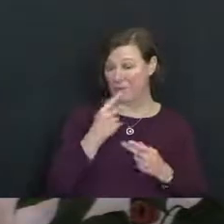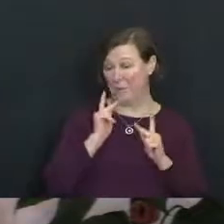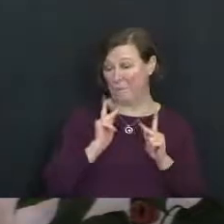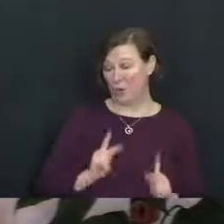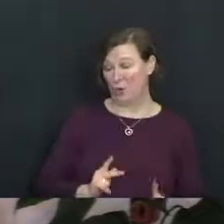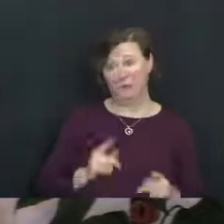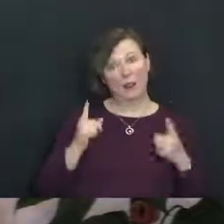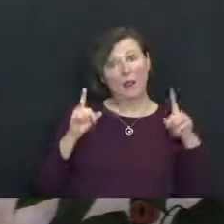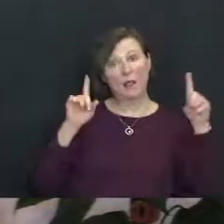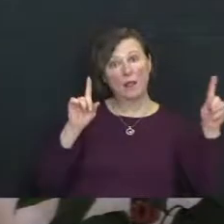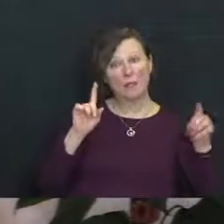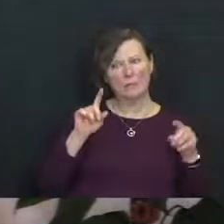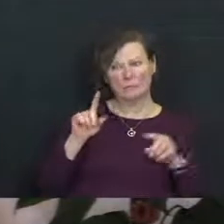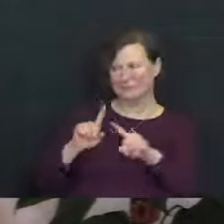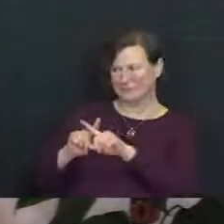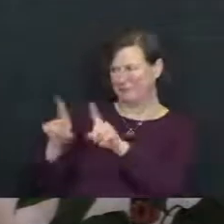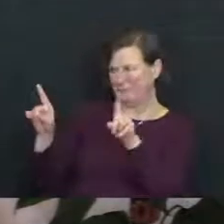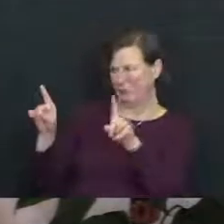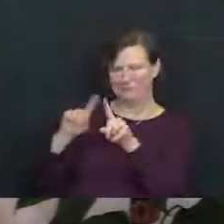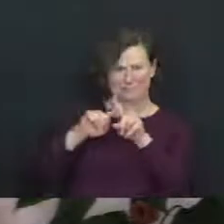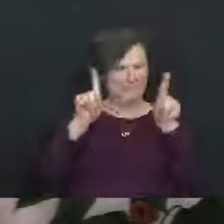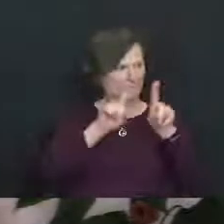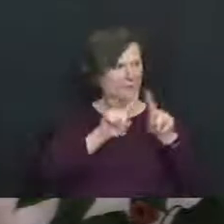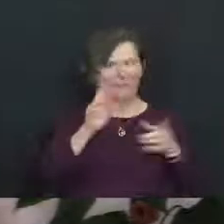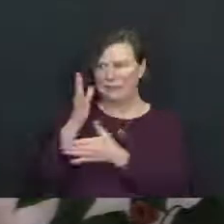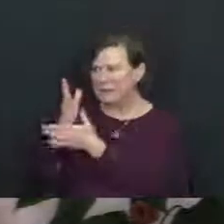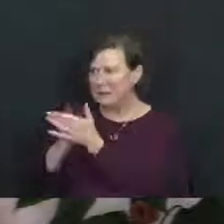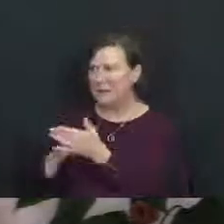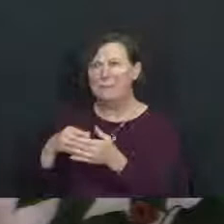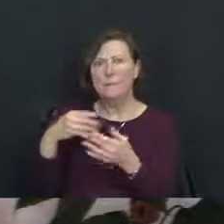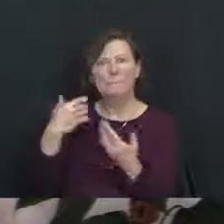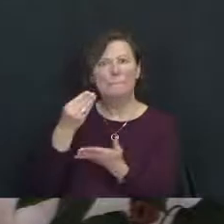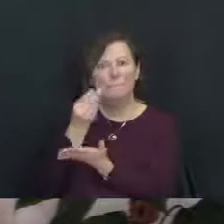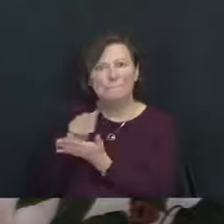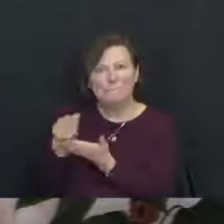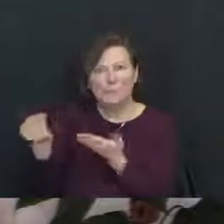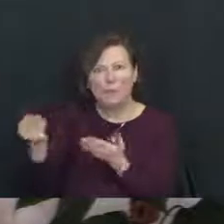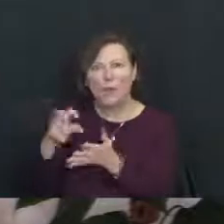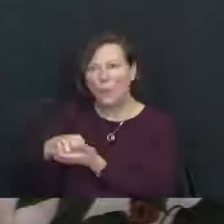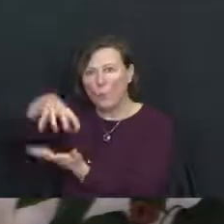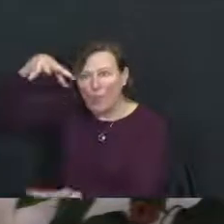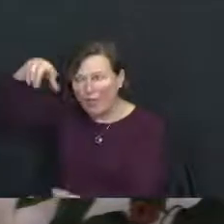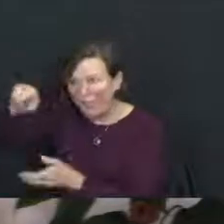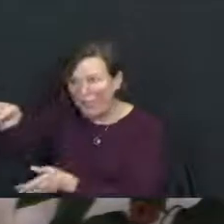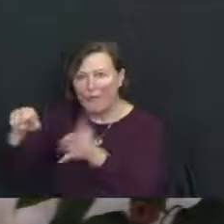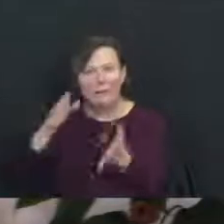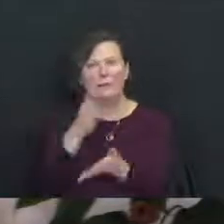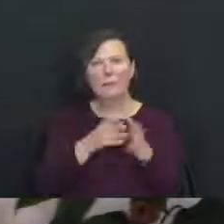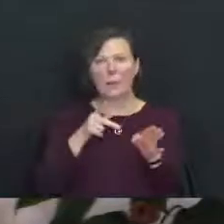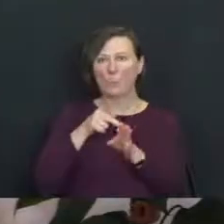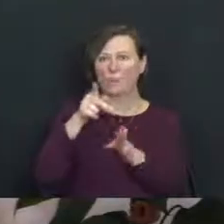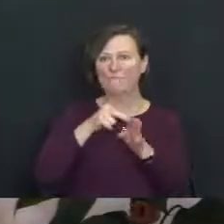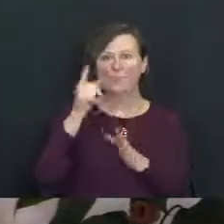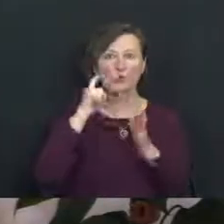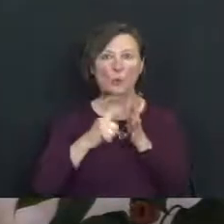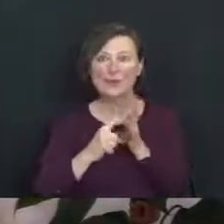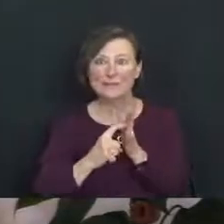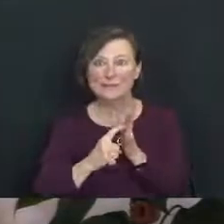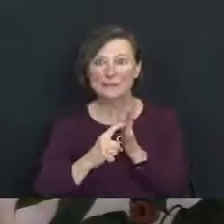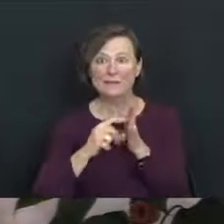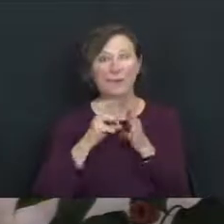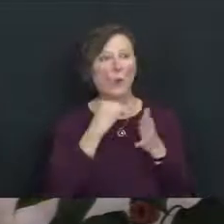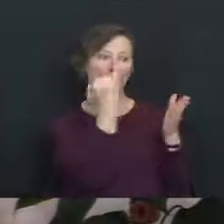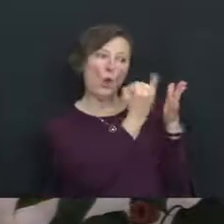different according to who you are. For some, it's material success, getting wealthy. For some, it's professional recognition or